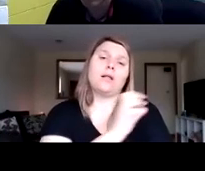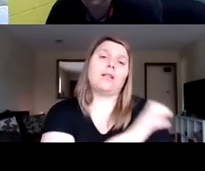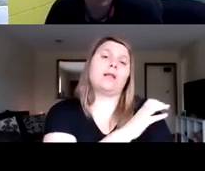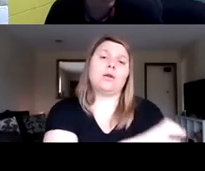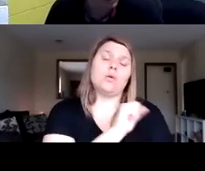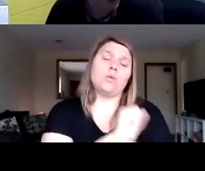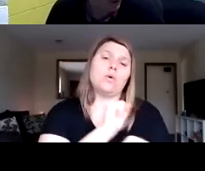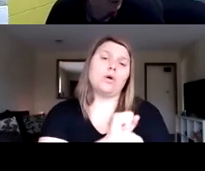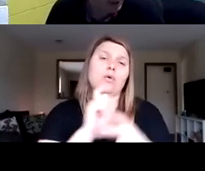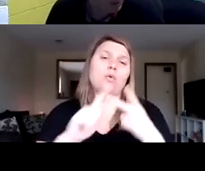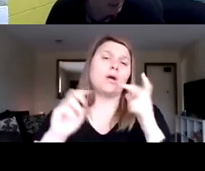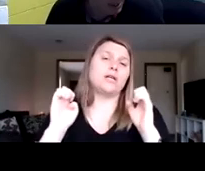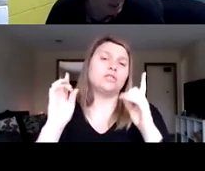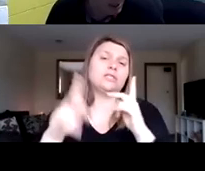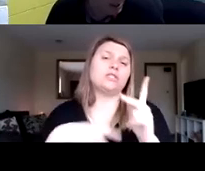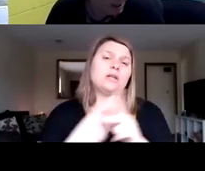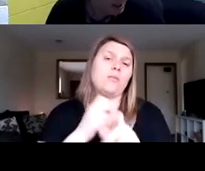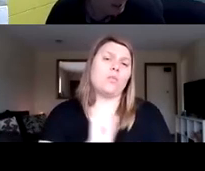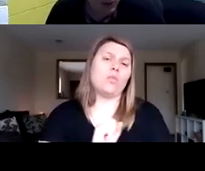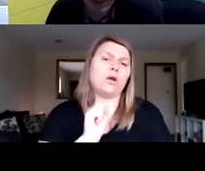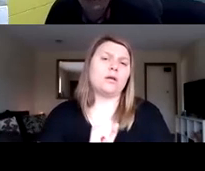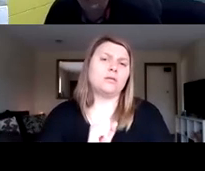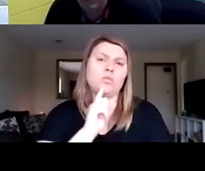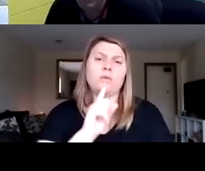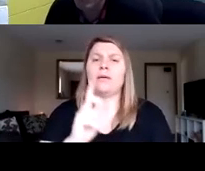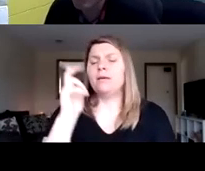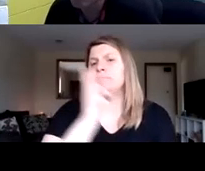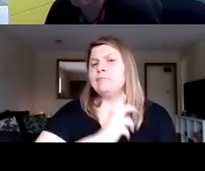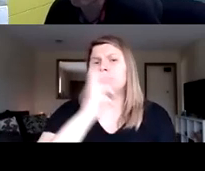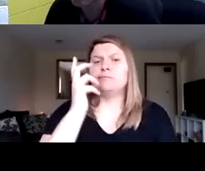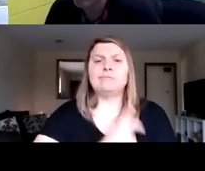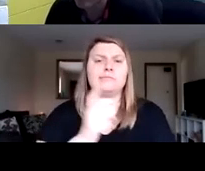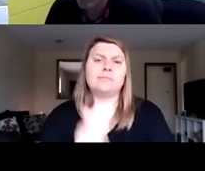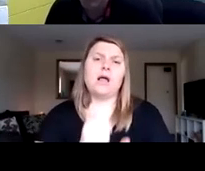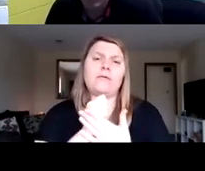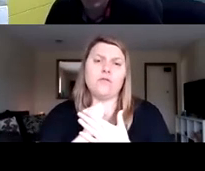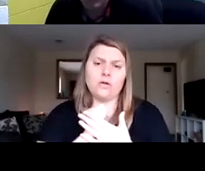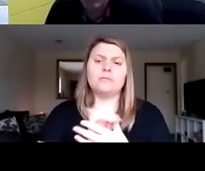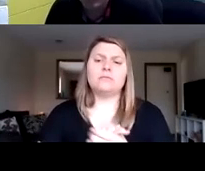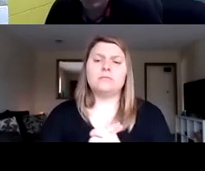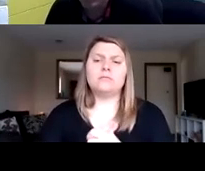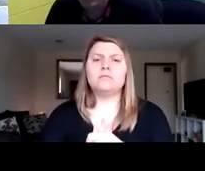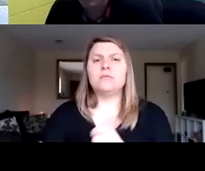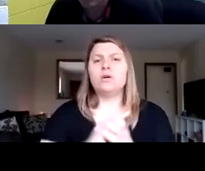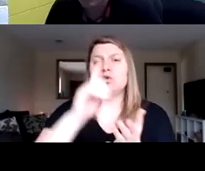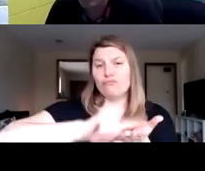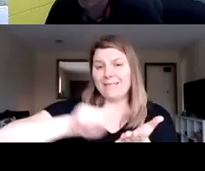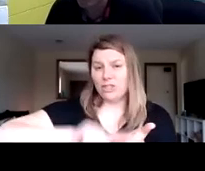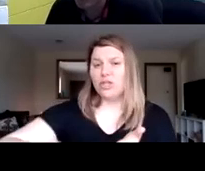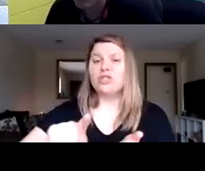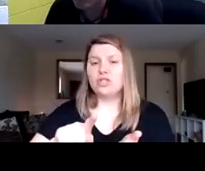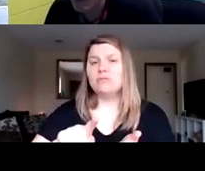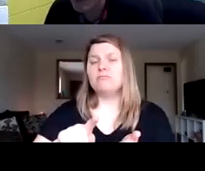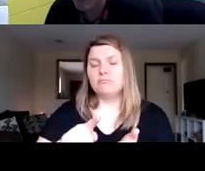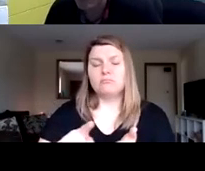or education type work, it's been incredibly helpful. Research, again, I think